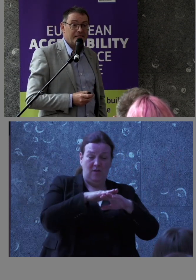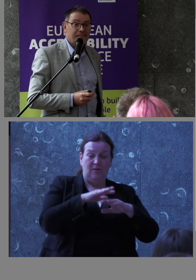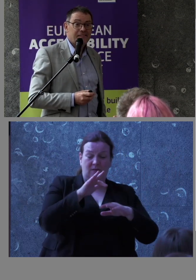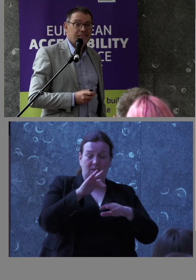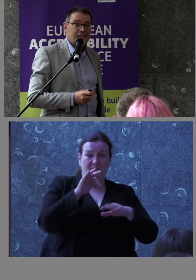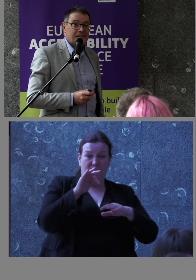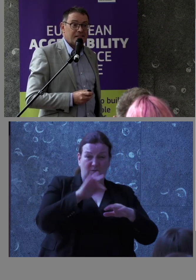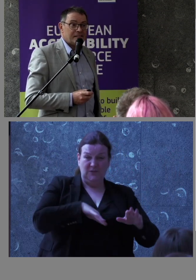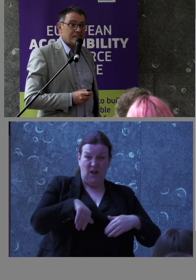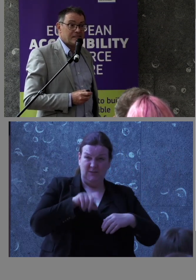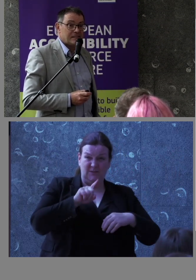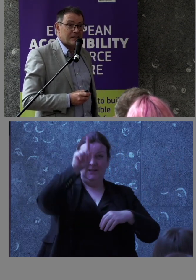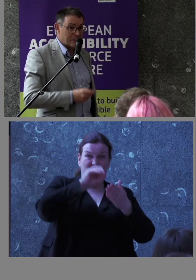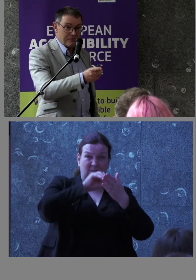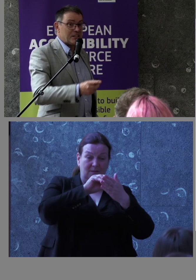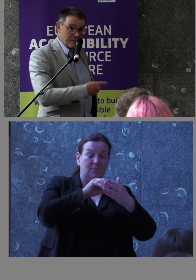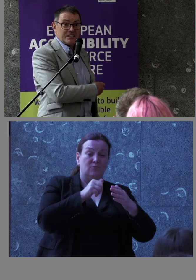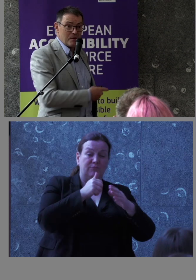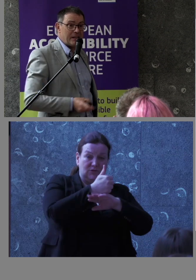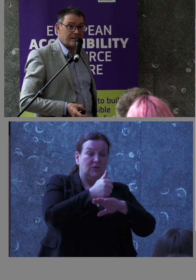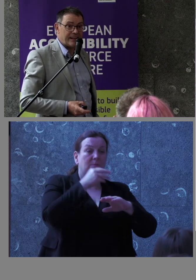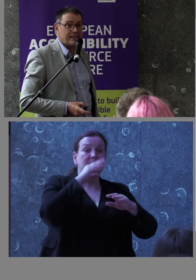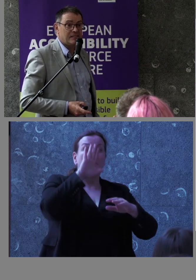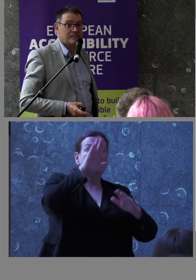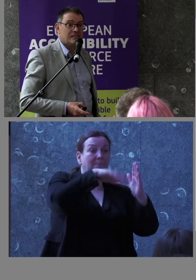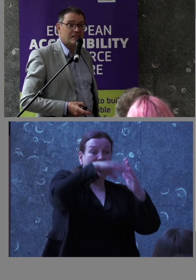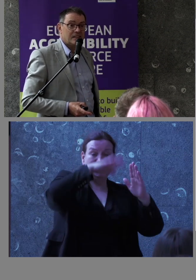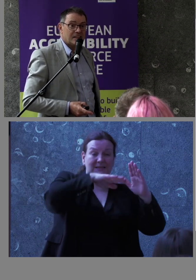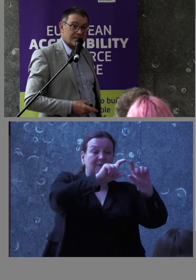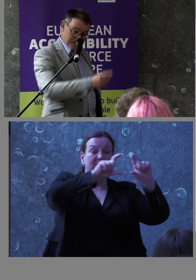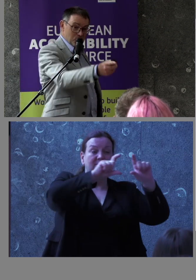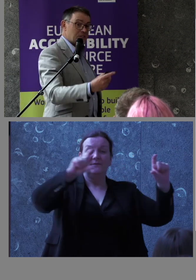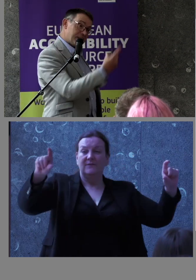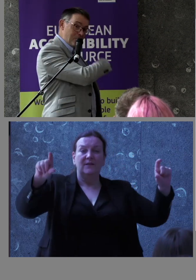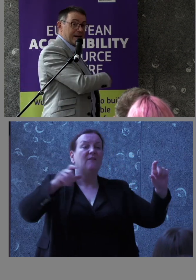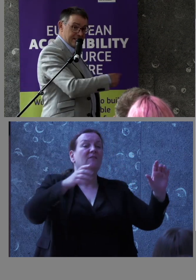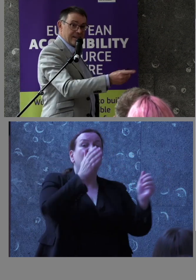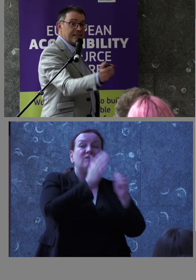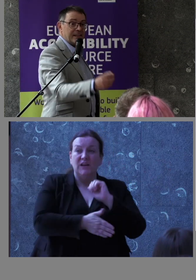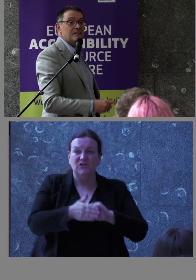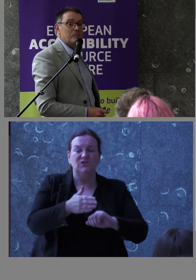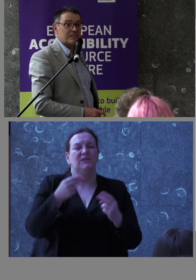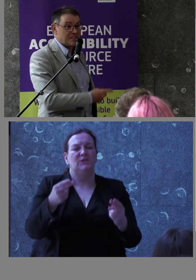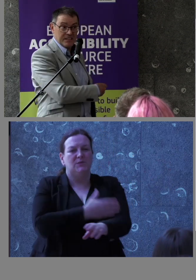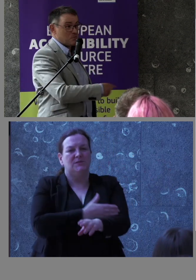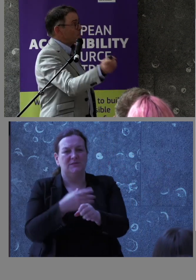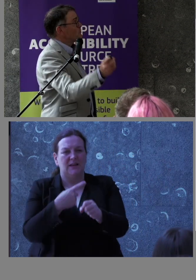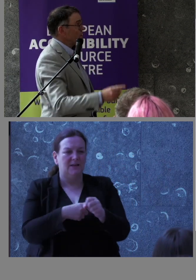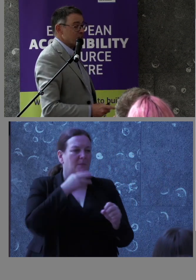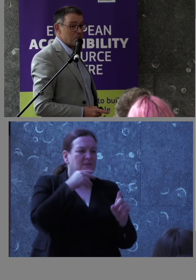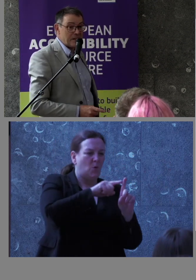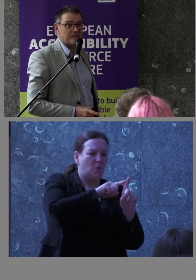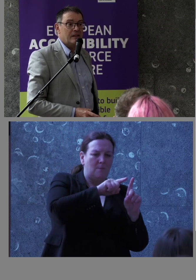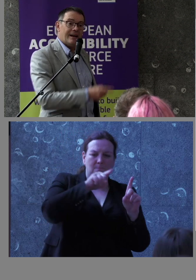usability of the system. And by having accessibility as a core part of our design process and our build process, we can kind of tick off